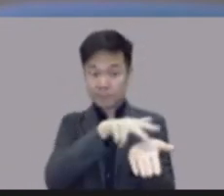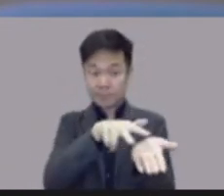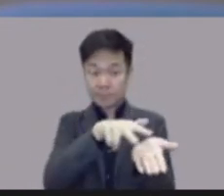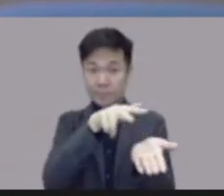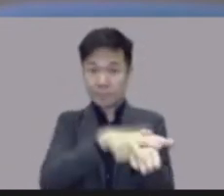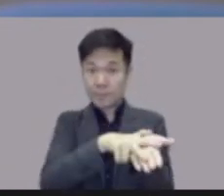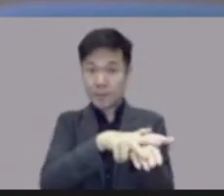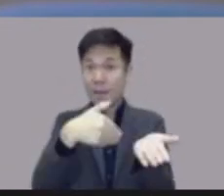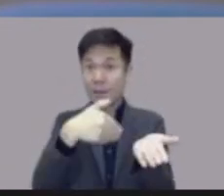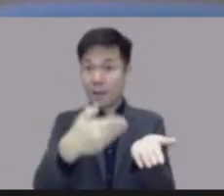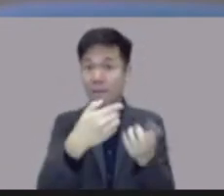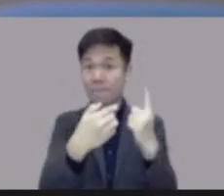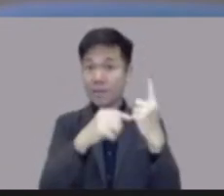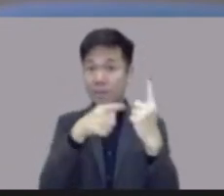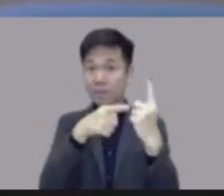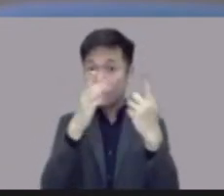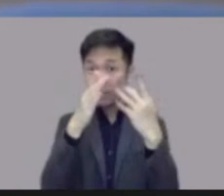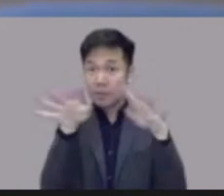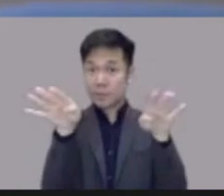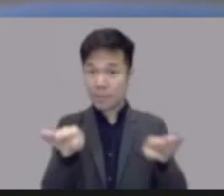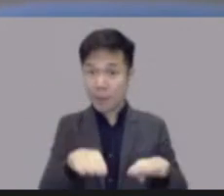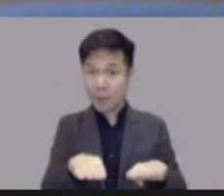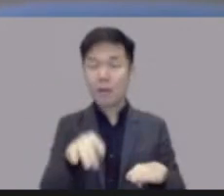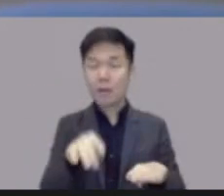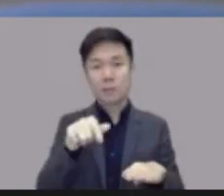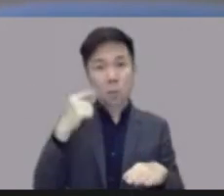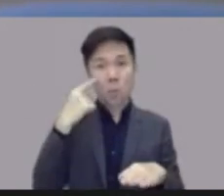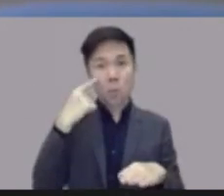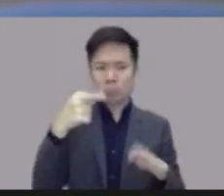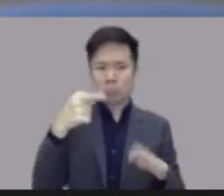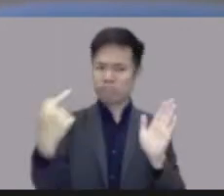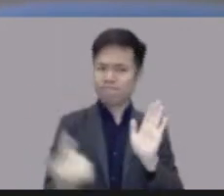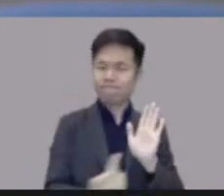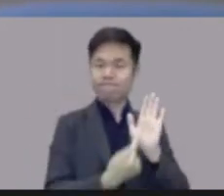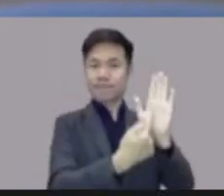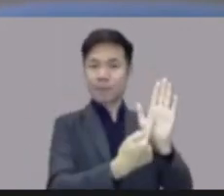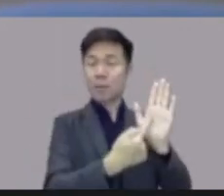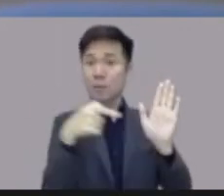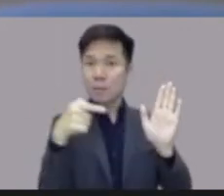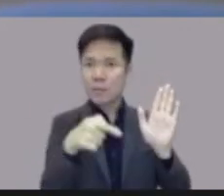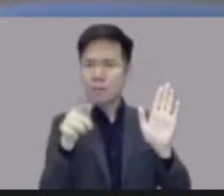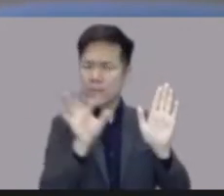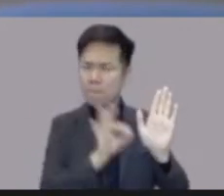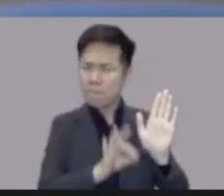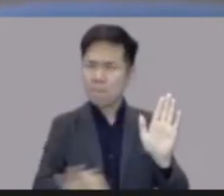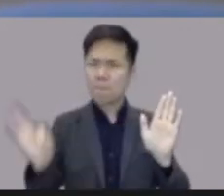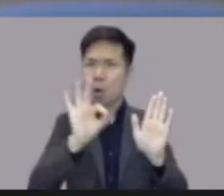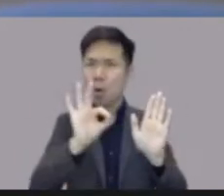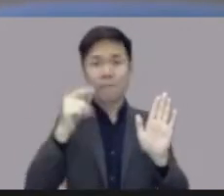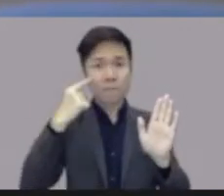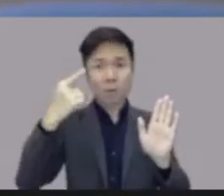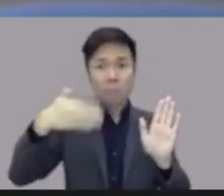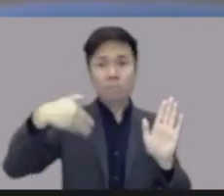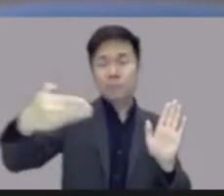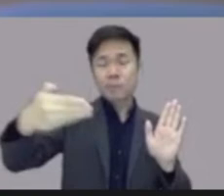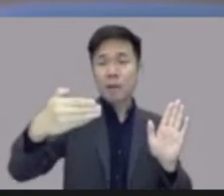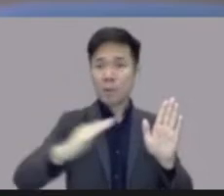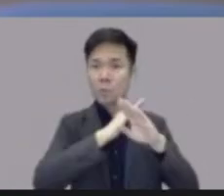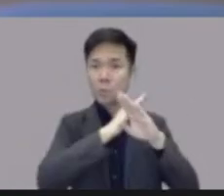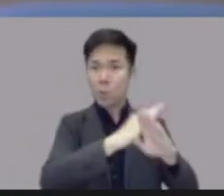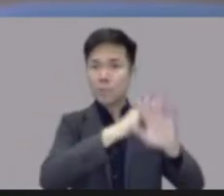in many ways the perfect basis to Foster stronger Regional cooperation on climate action on